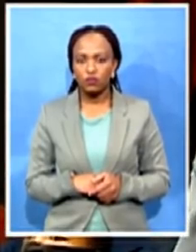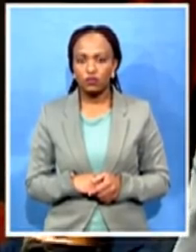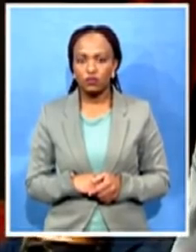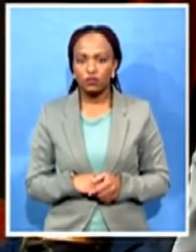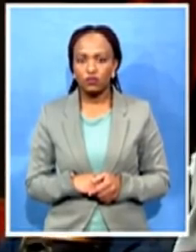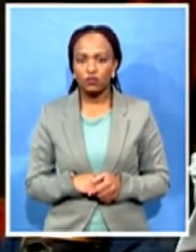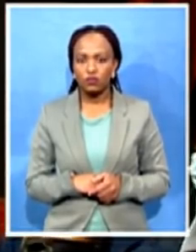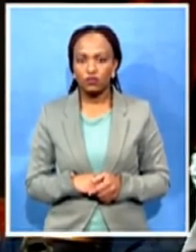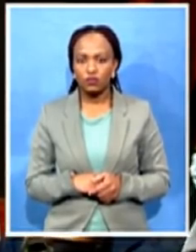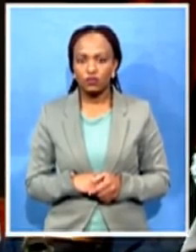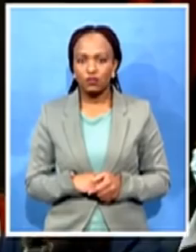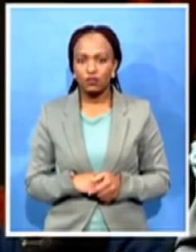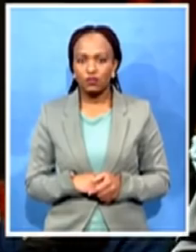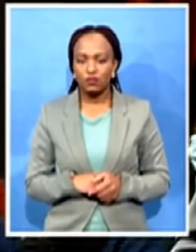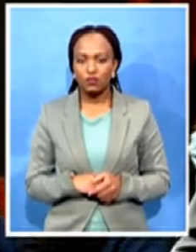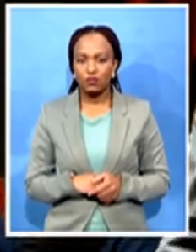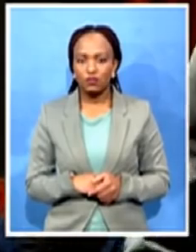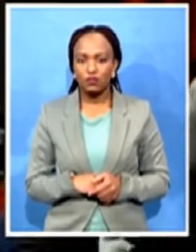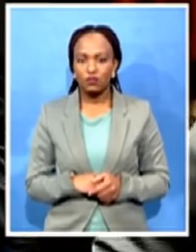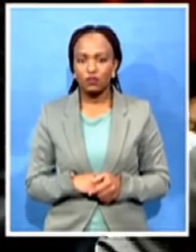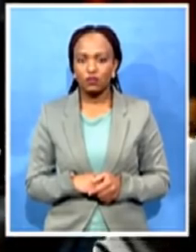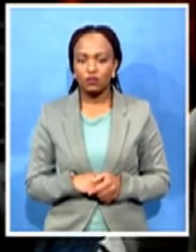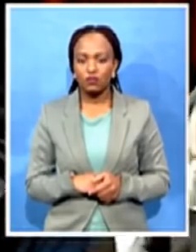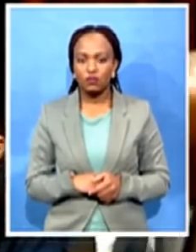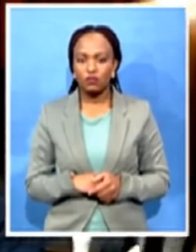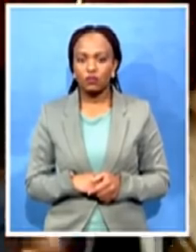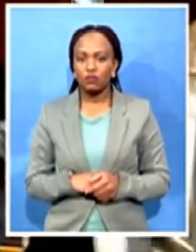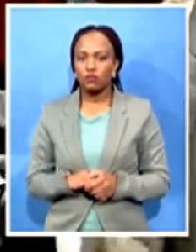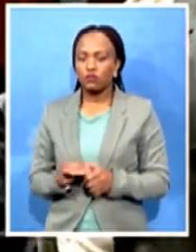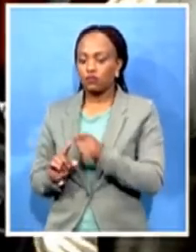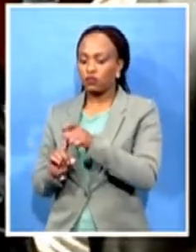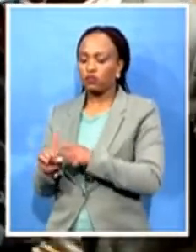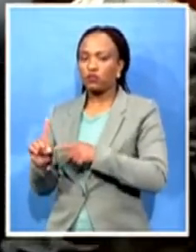Smith, can yourself and Mr. Agrizzi just swap places?